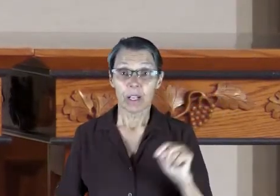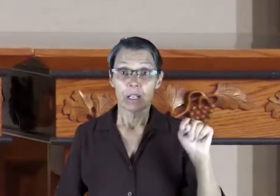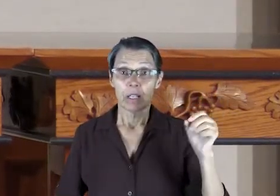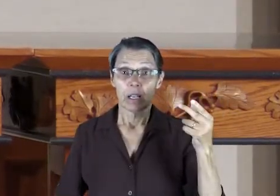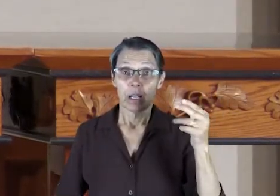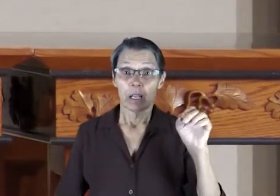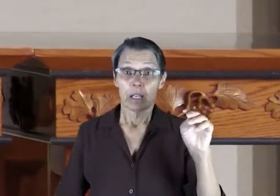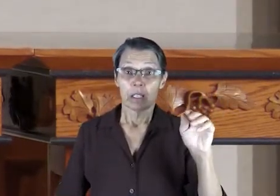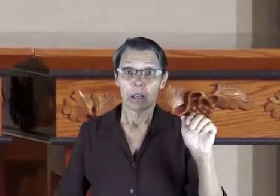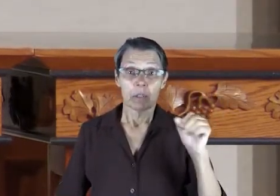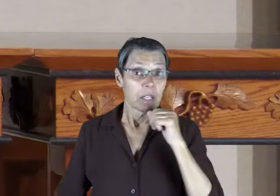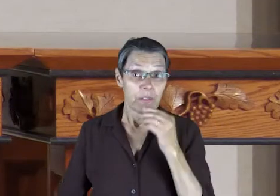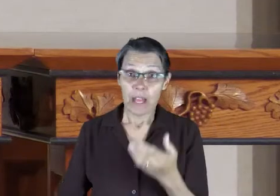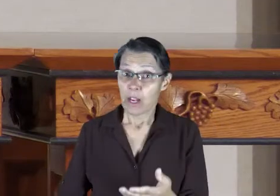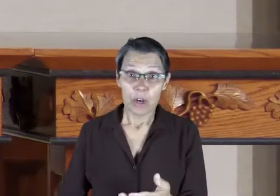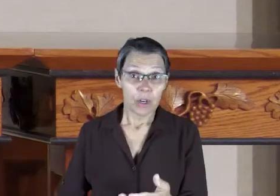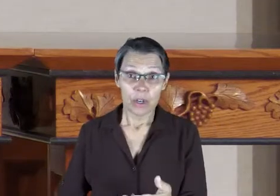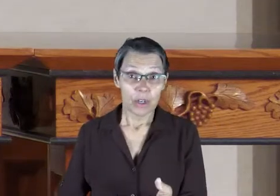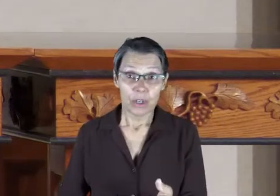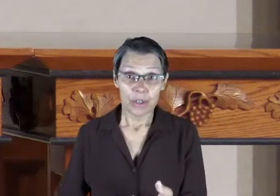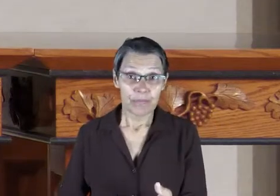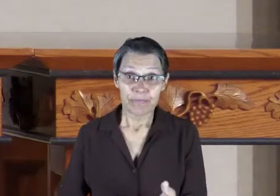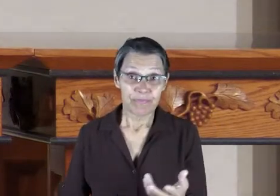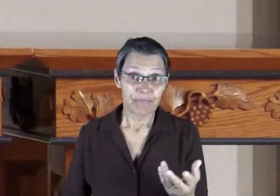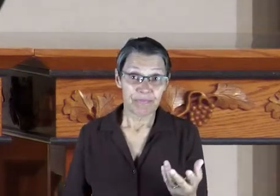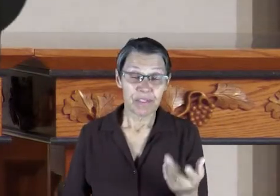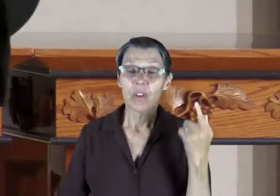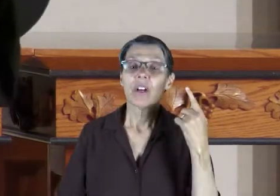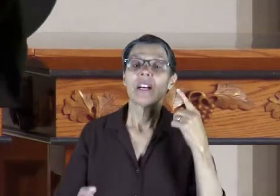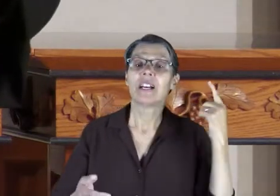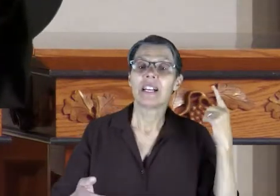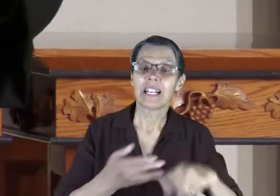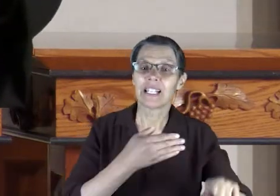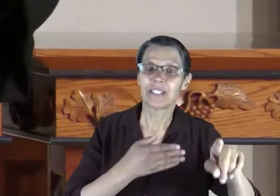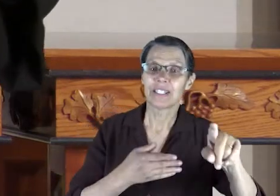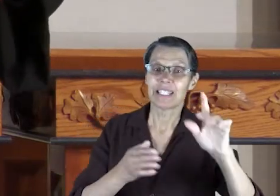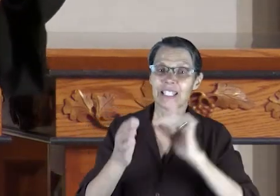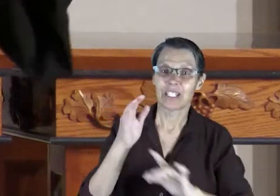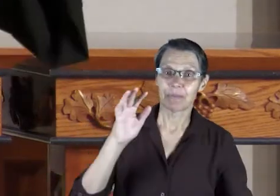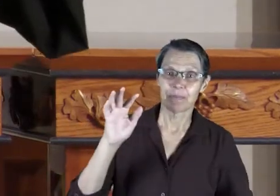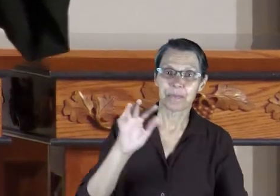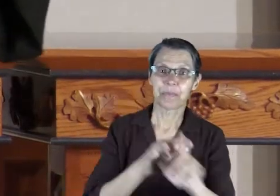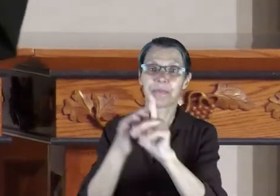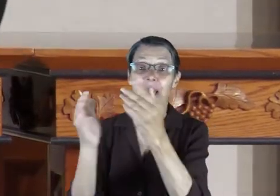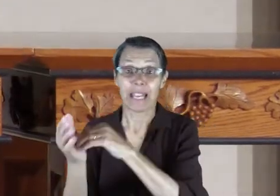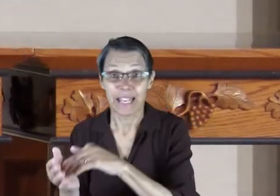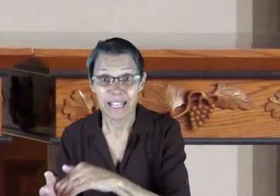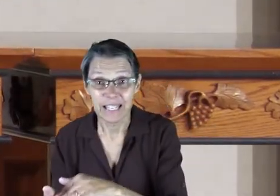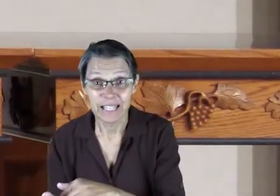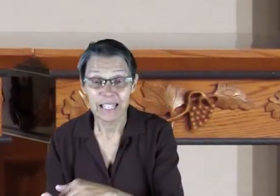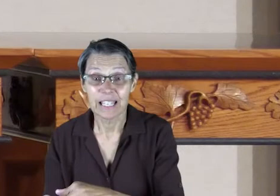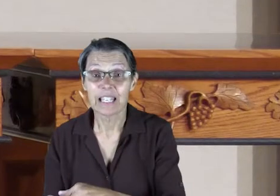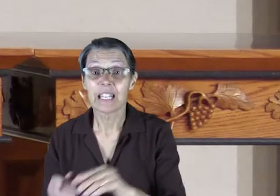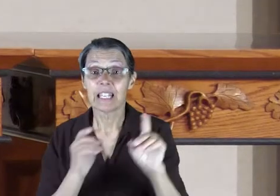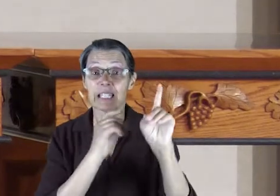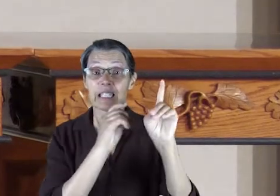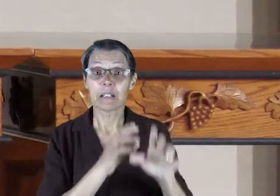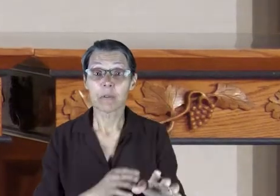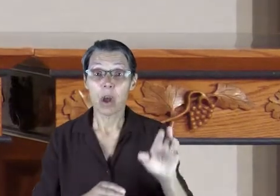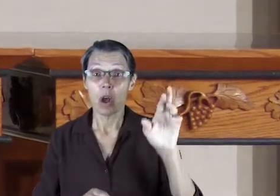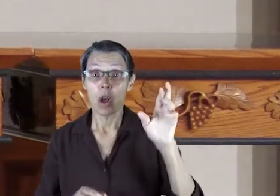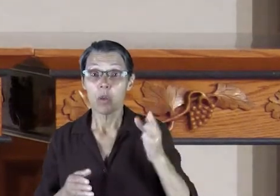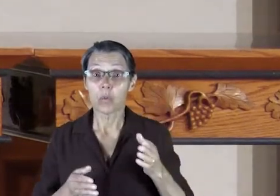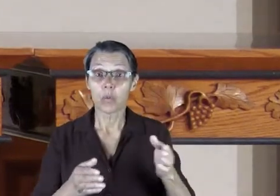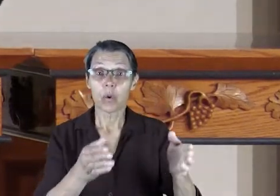back? Thomas wasn't there. A week later, Jesus reappears. The disciples on their road to Emmaus. Jesus